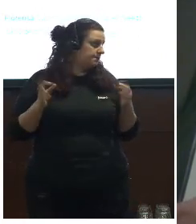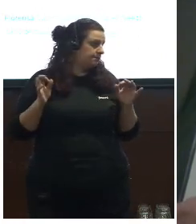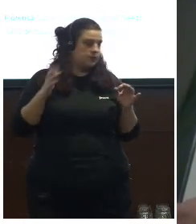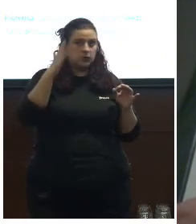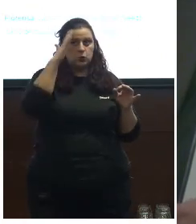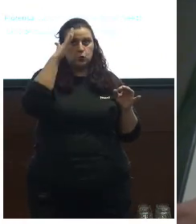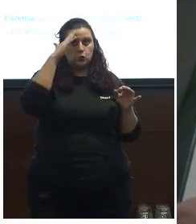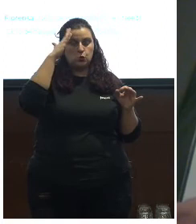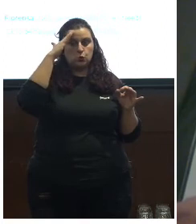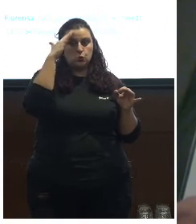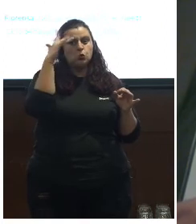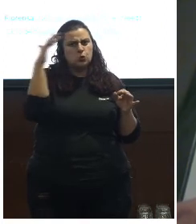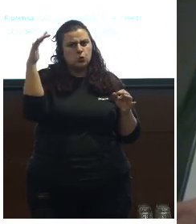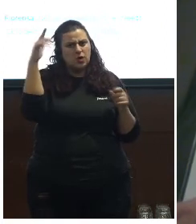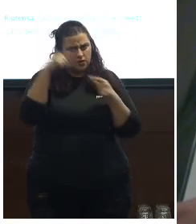see the situation now,